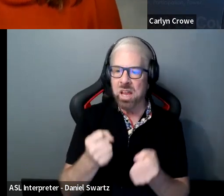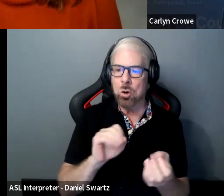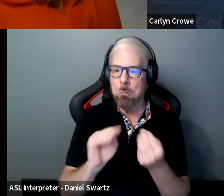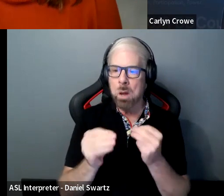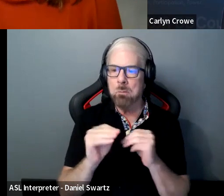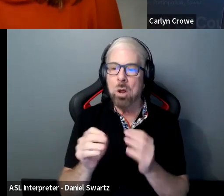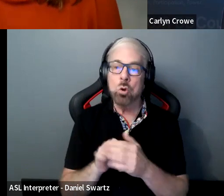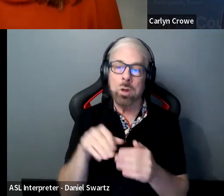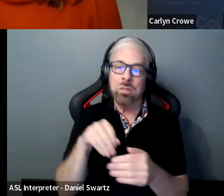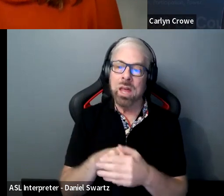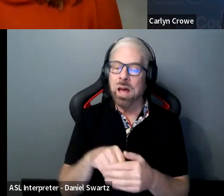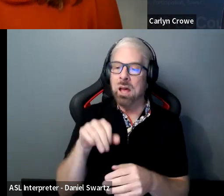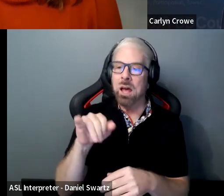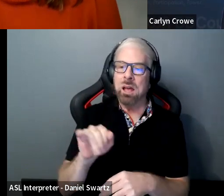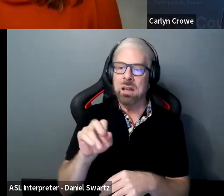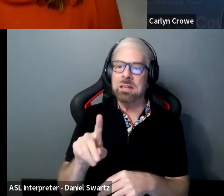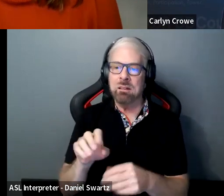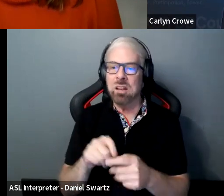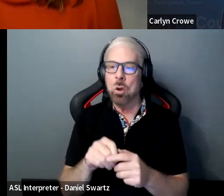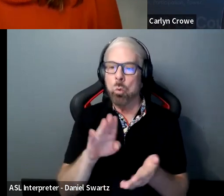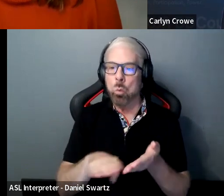ID waiver. Right now it's at